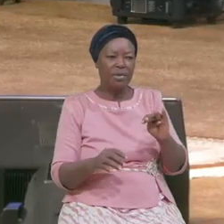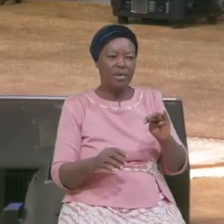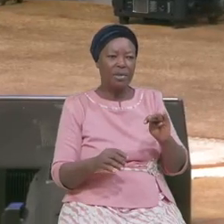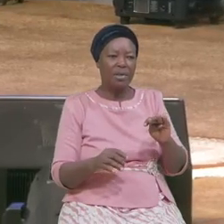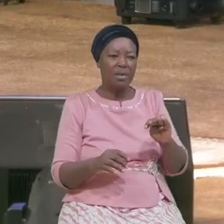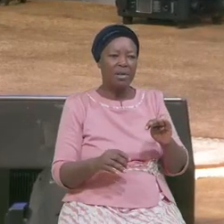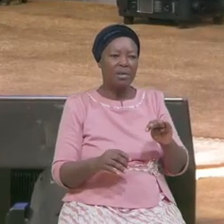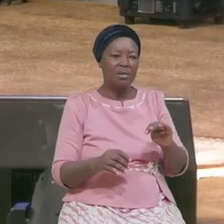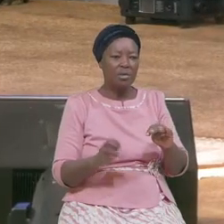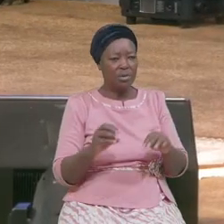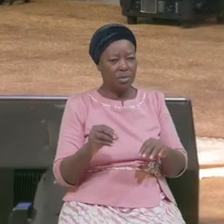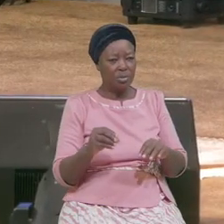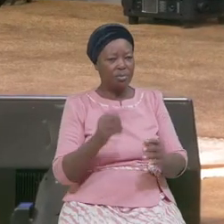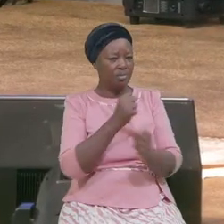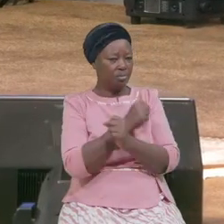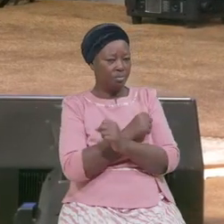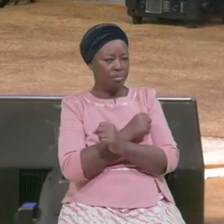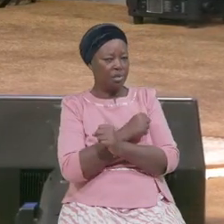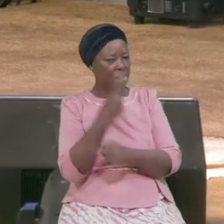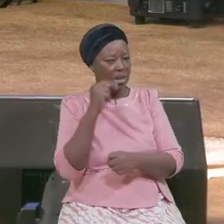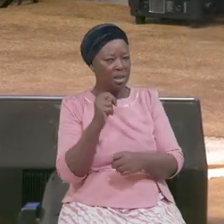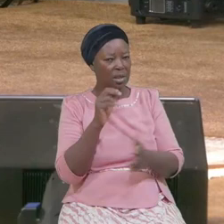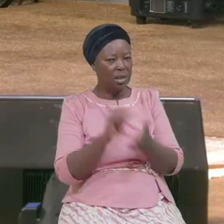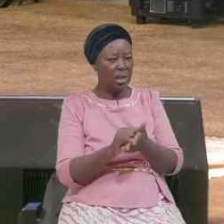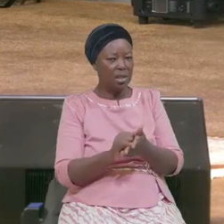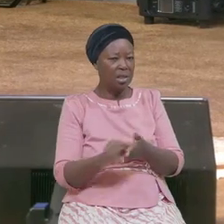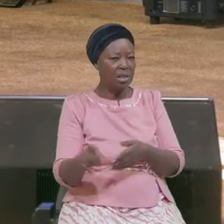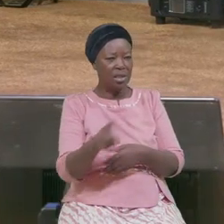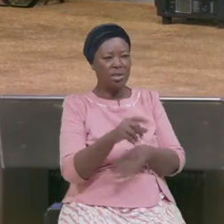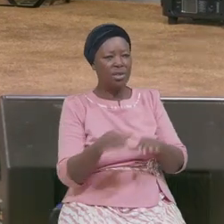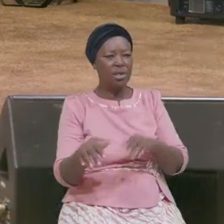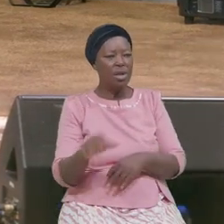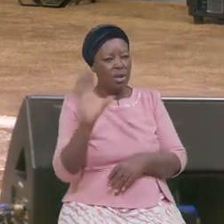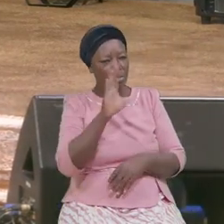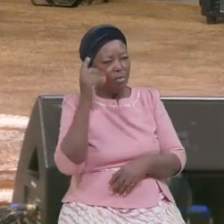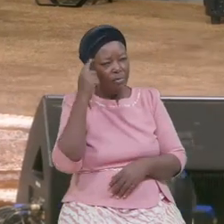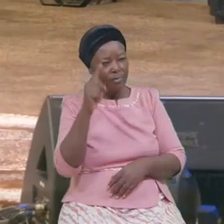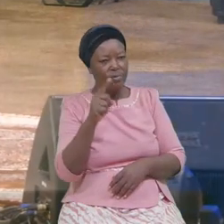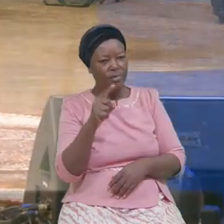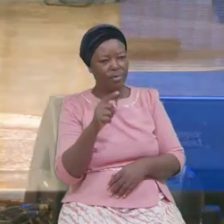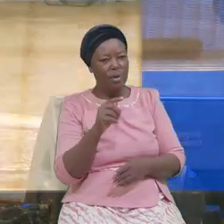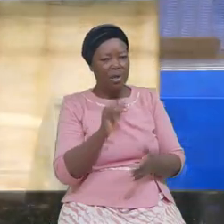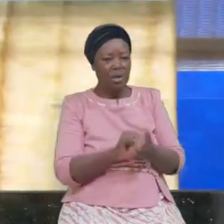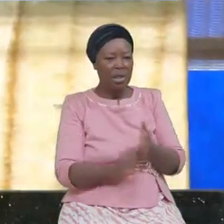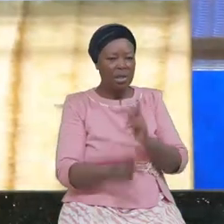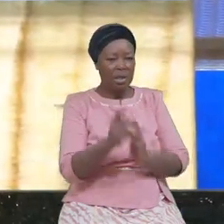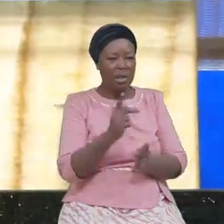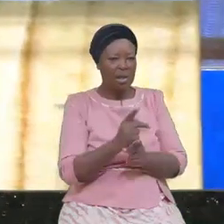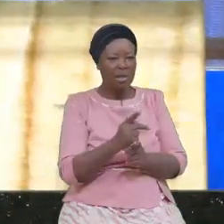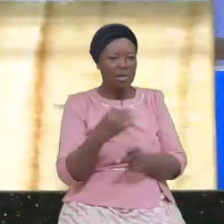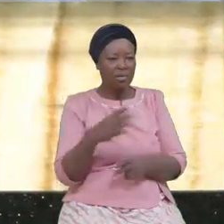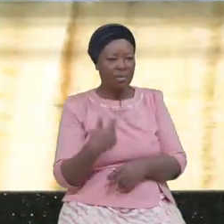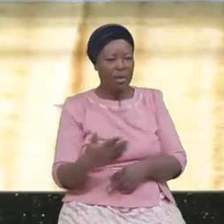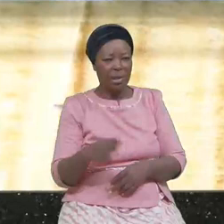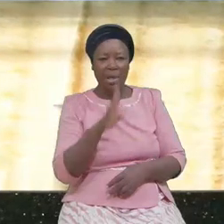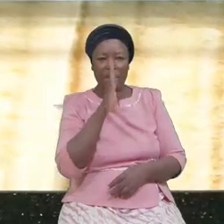In verse 14, wherefore, beloved, seeing that all that ye look for such things, be diligent